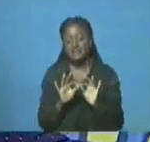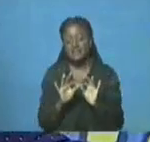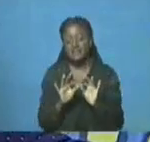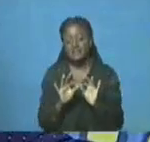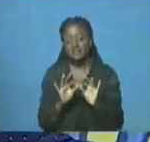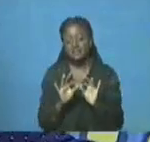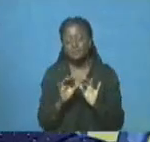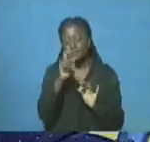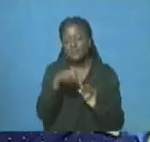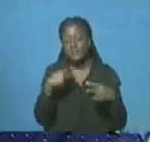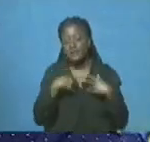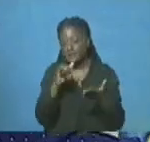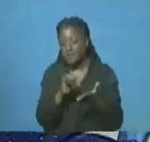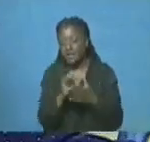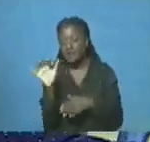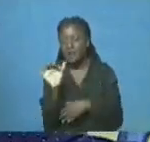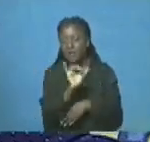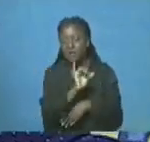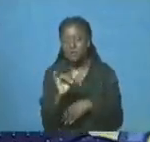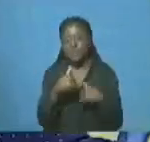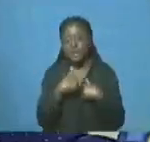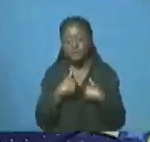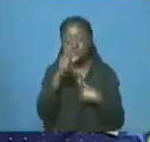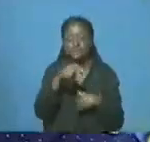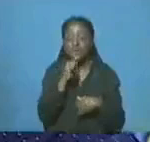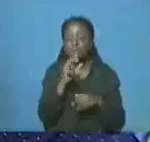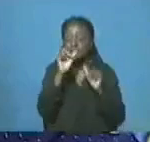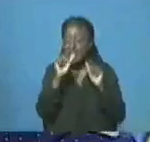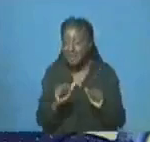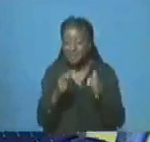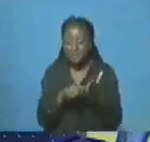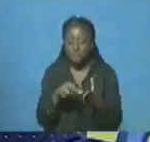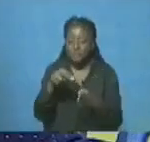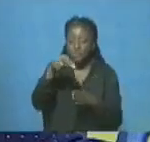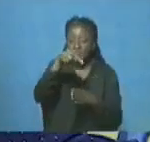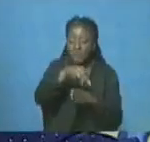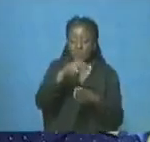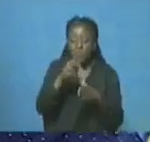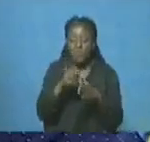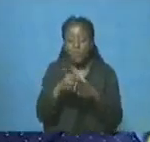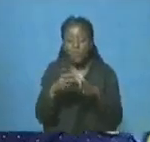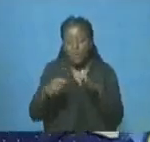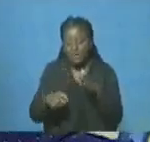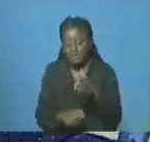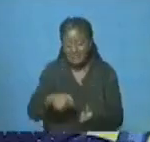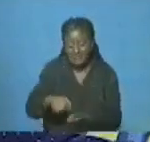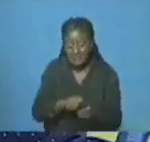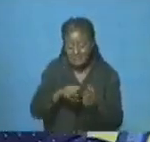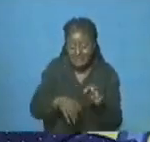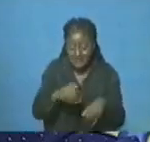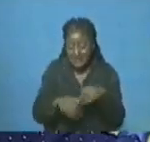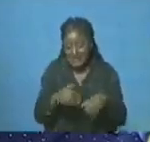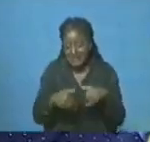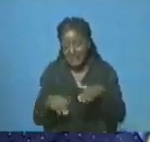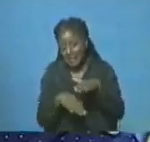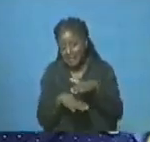So you need to have that. Also, the animal should not be able to jump over or dig under your